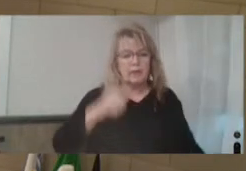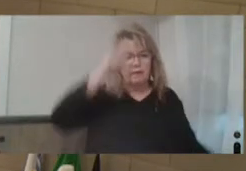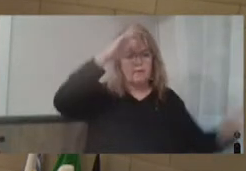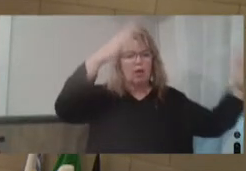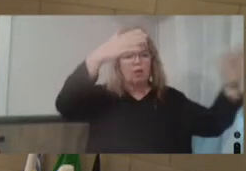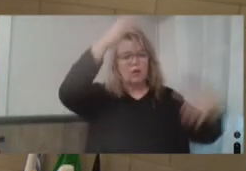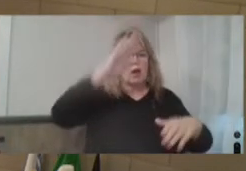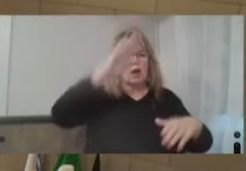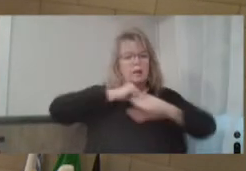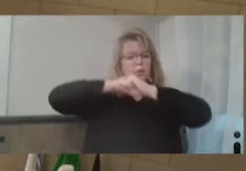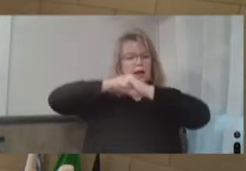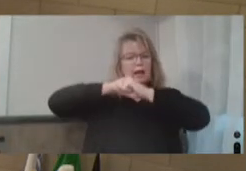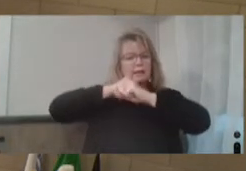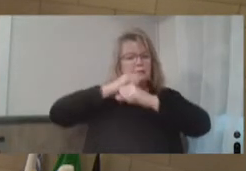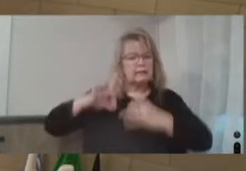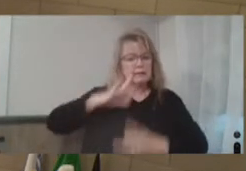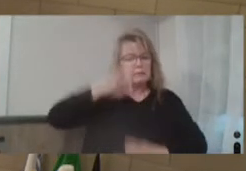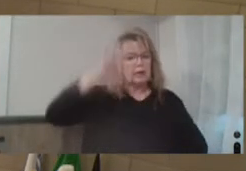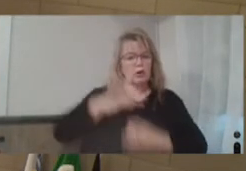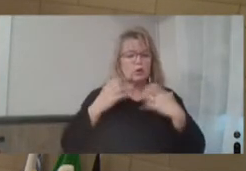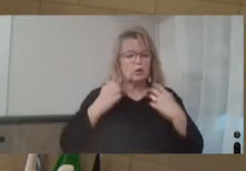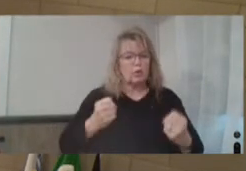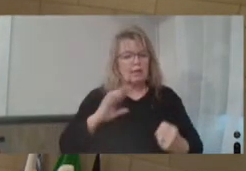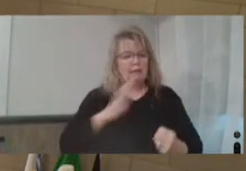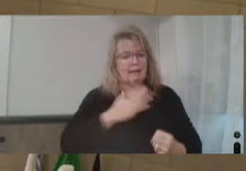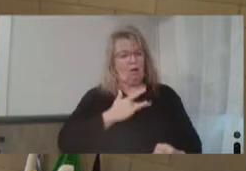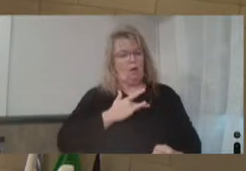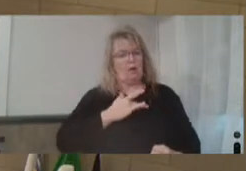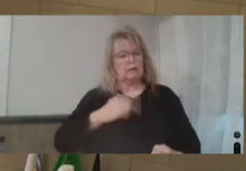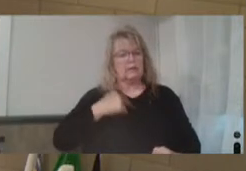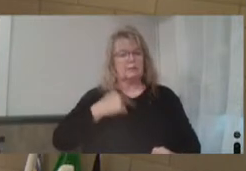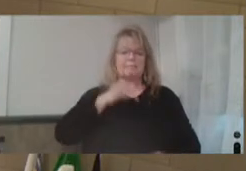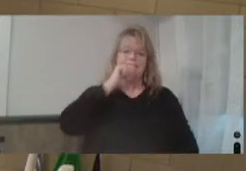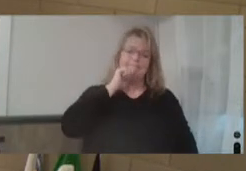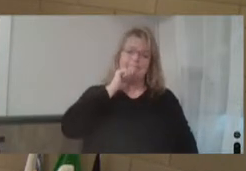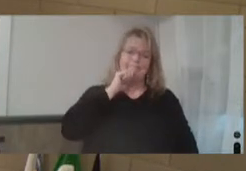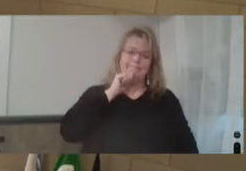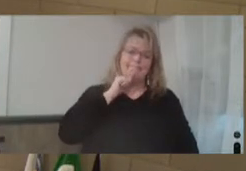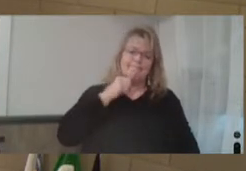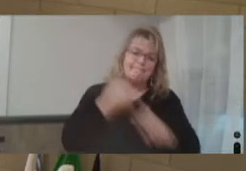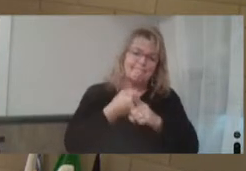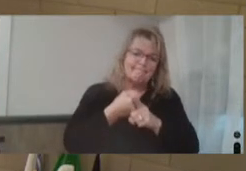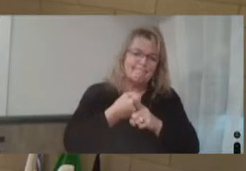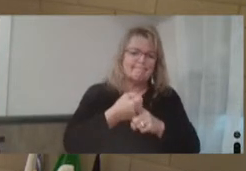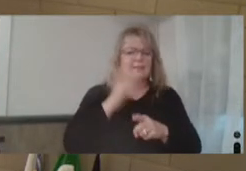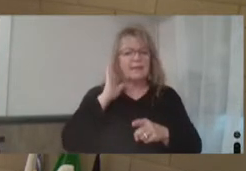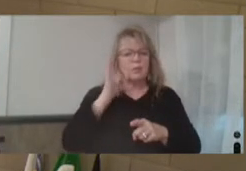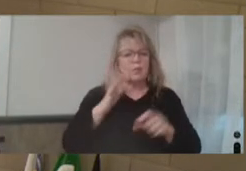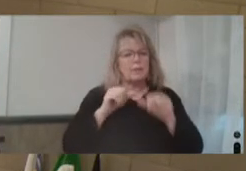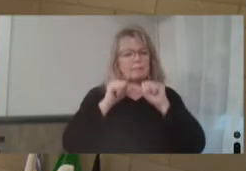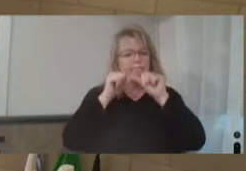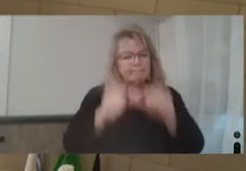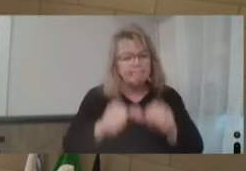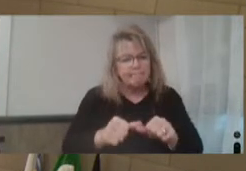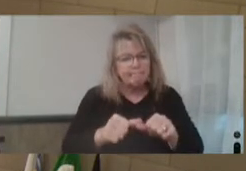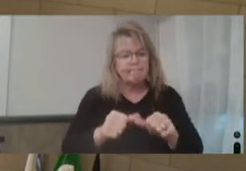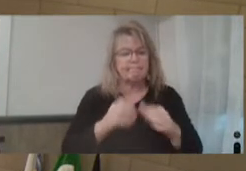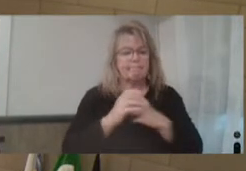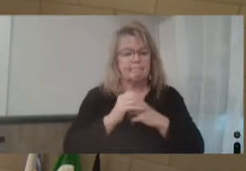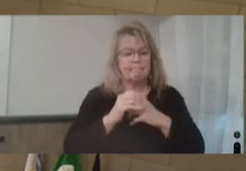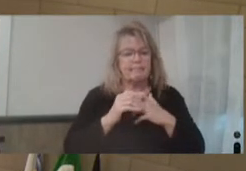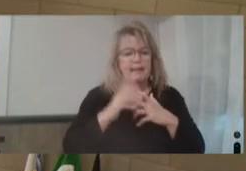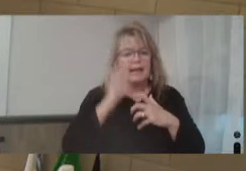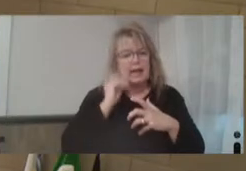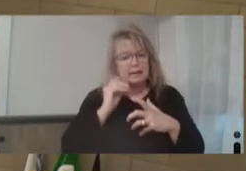our hearts, especially when we have often have to bear suffering, that we may be steadfast in hope and may again experience a